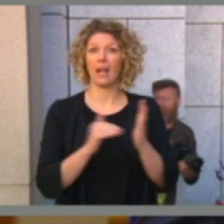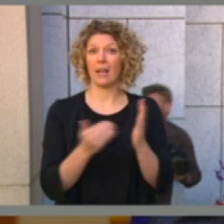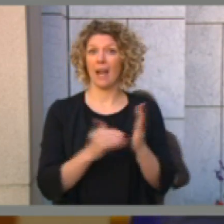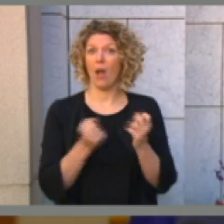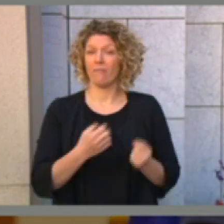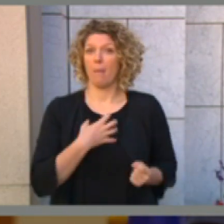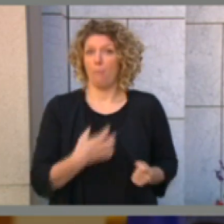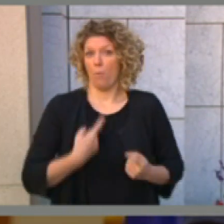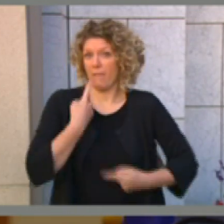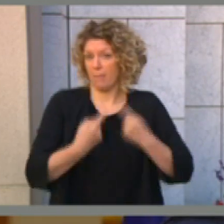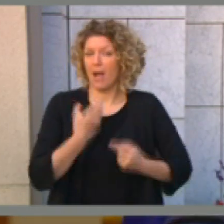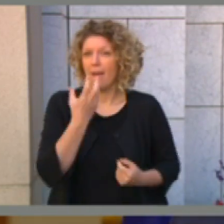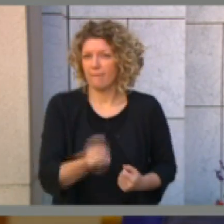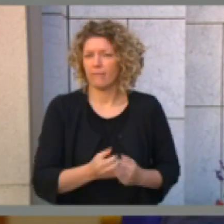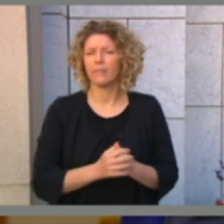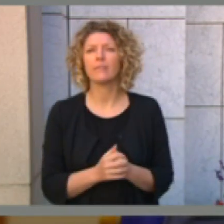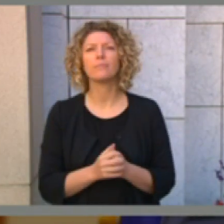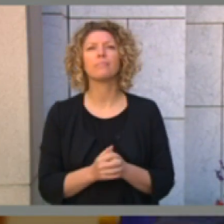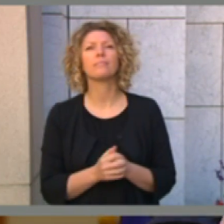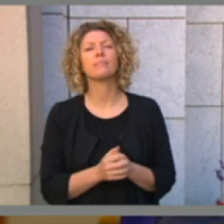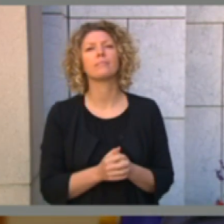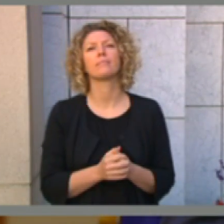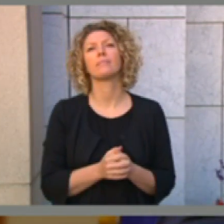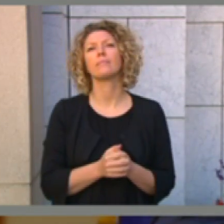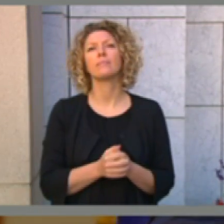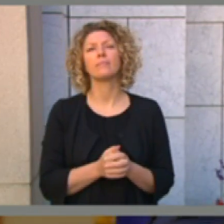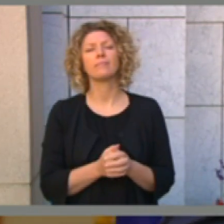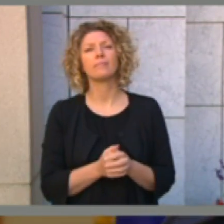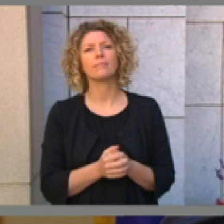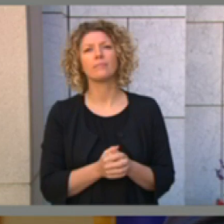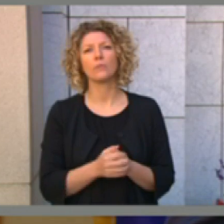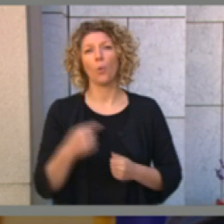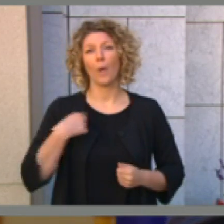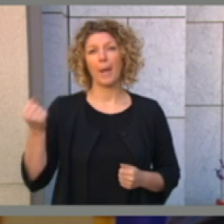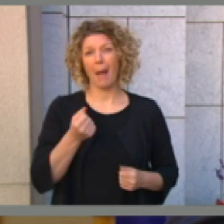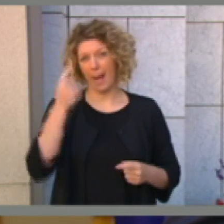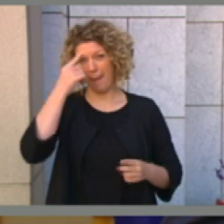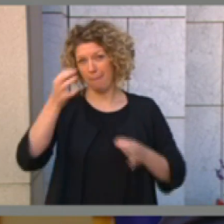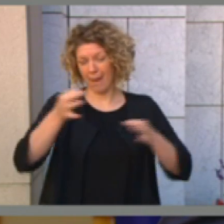please know this, whatever we do, we've got to do for at least 6 months.